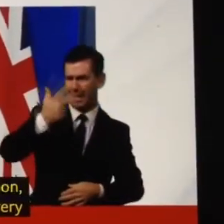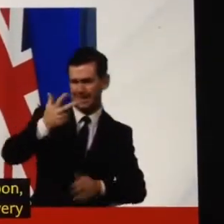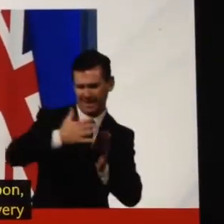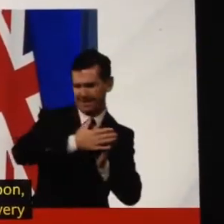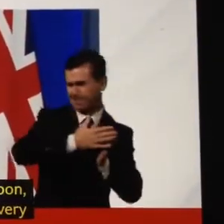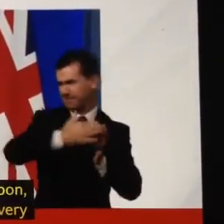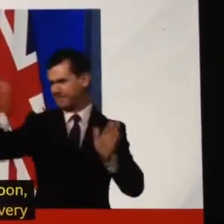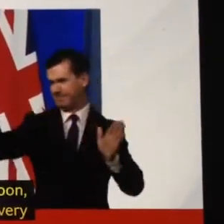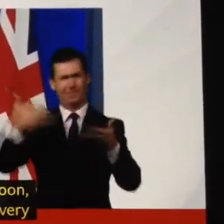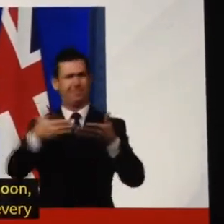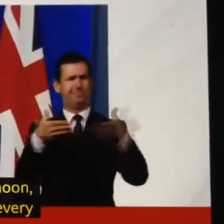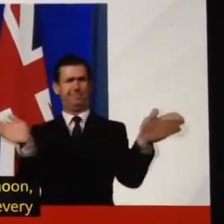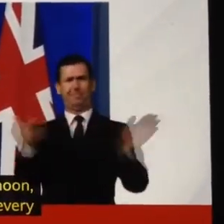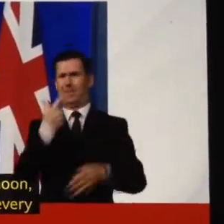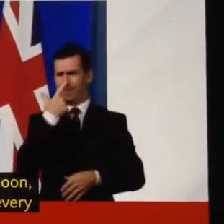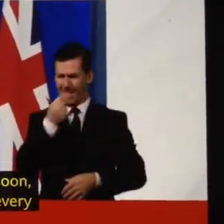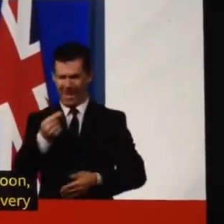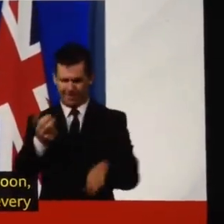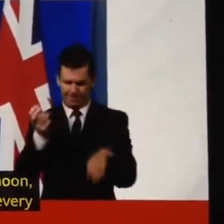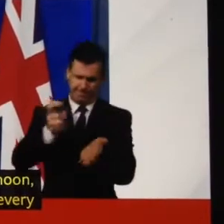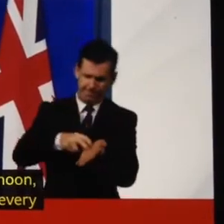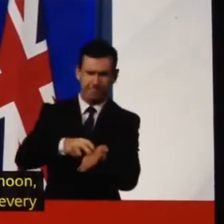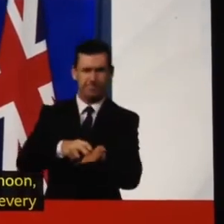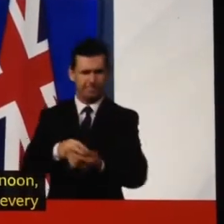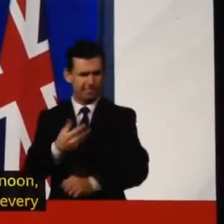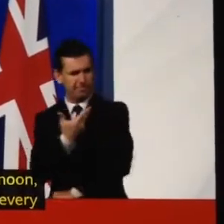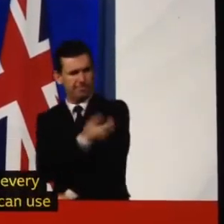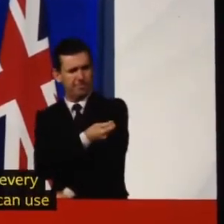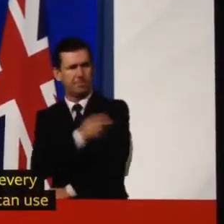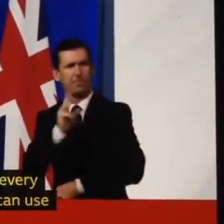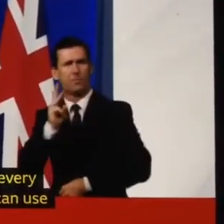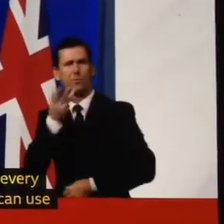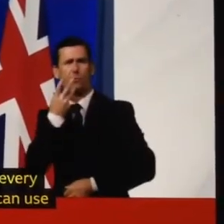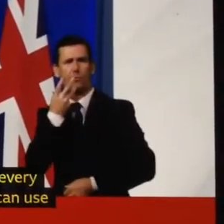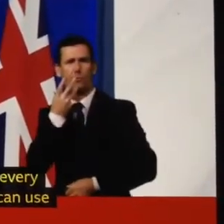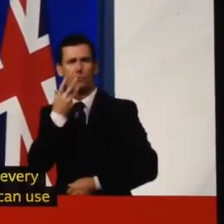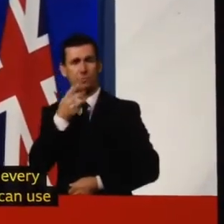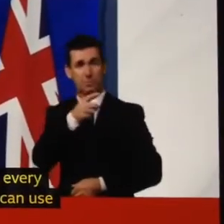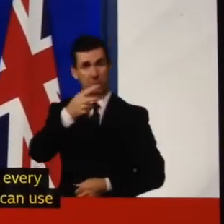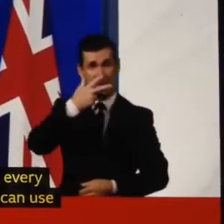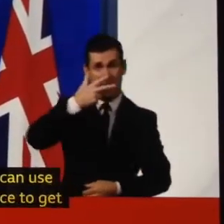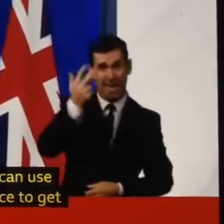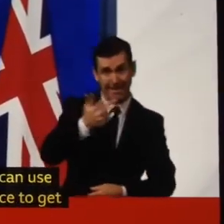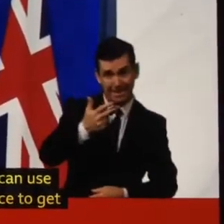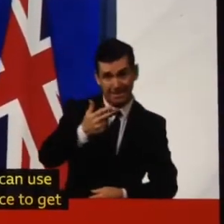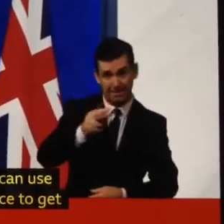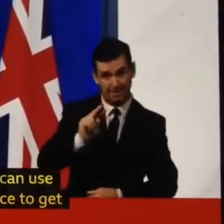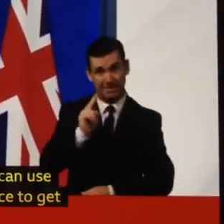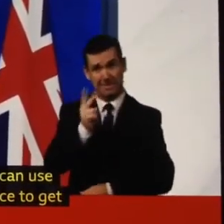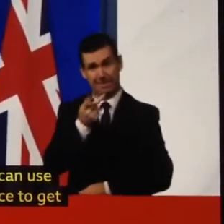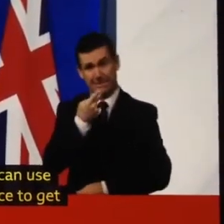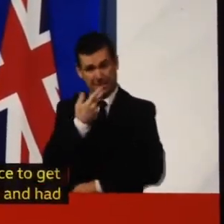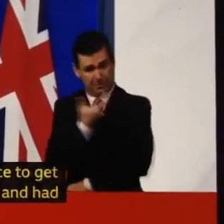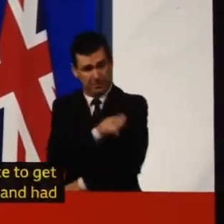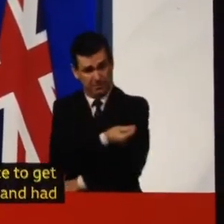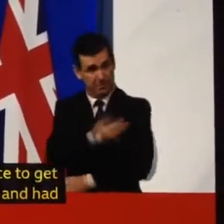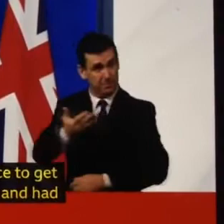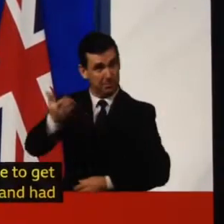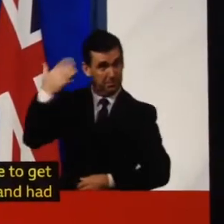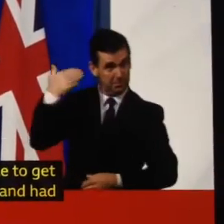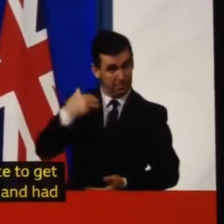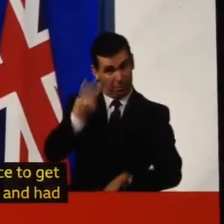Booking Service to get boosted now. If you're over 18 and had your second jab at least 3 months ago, then you can